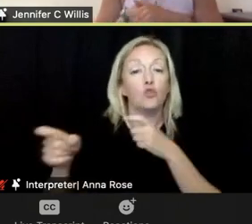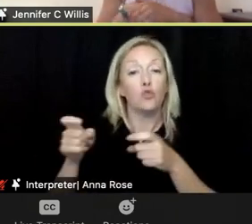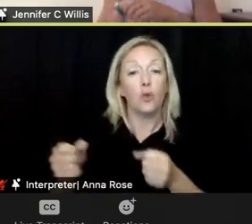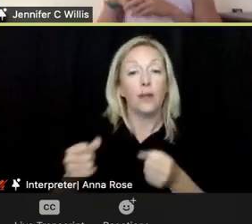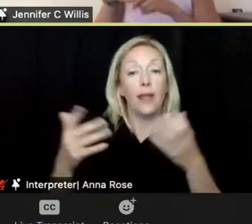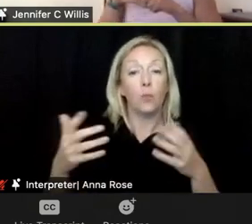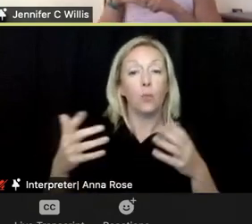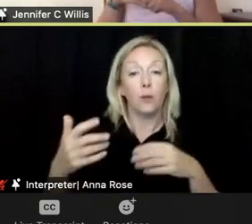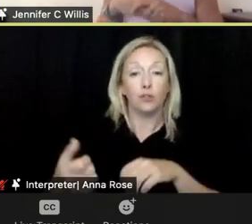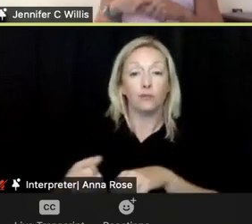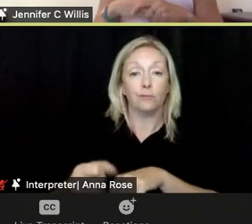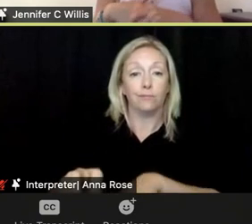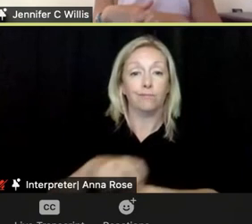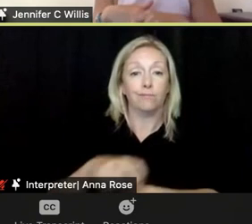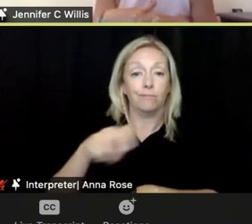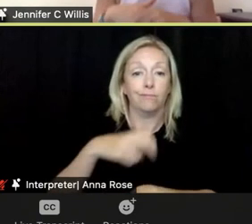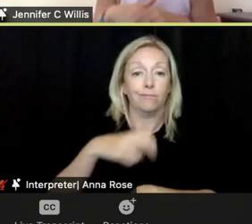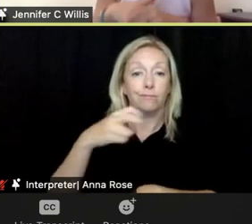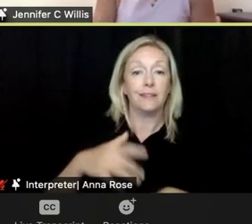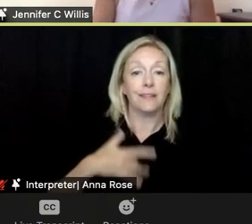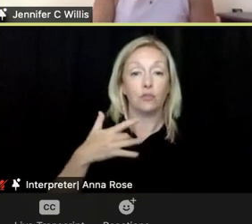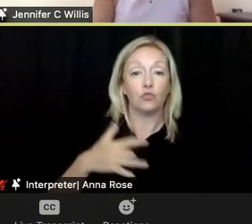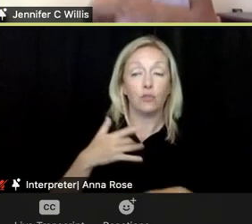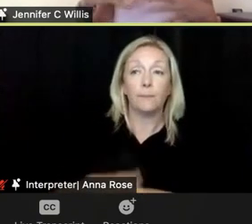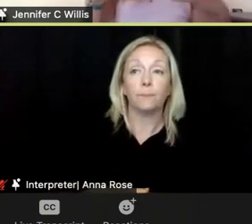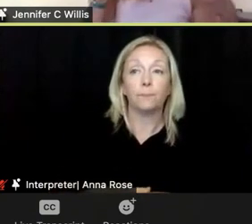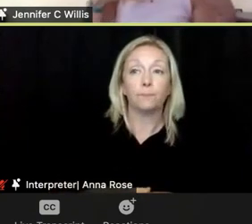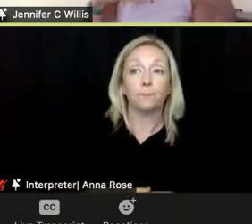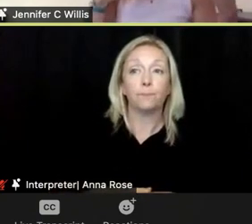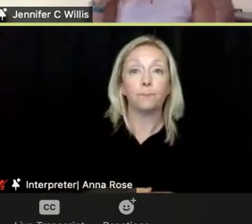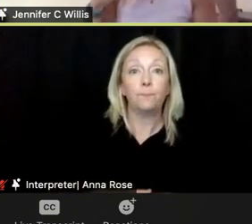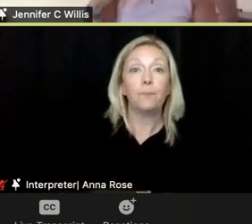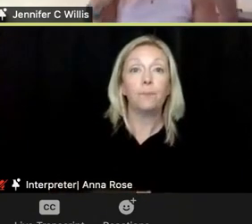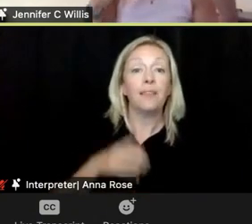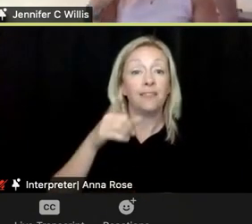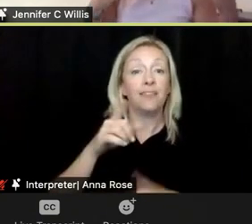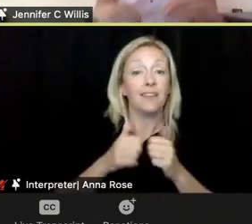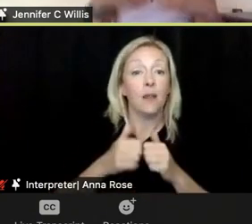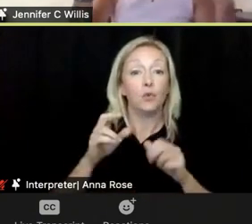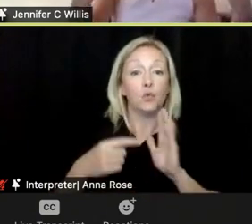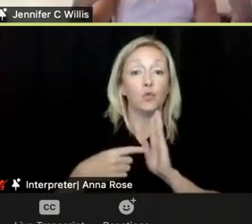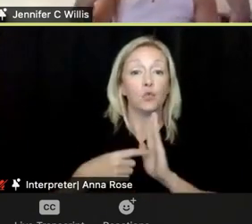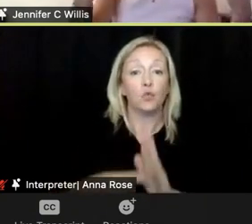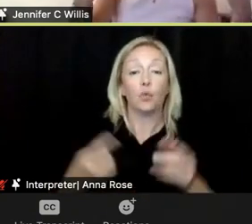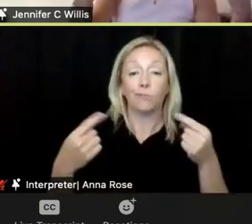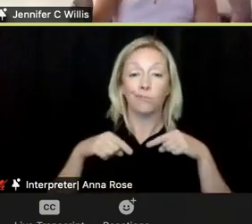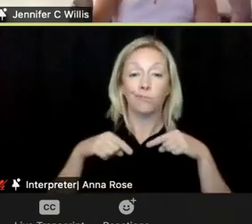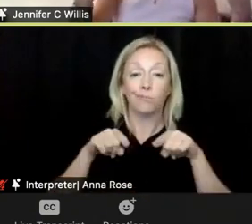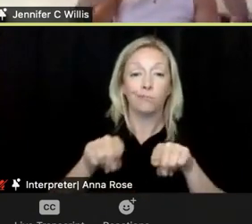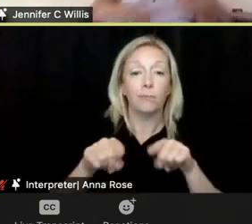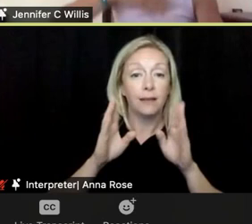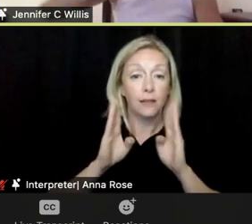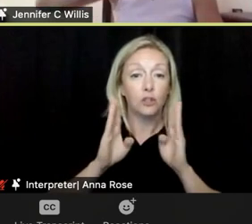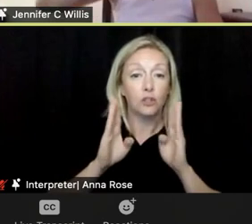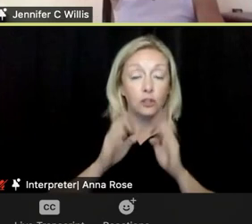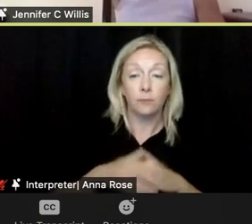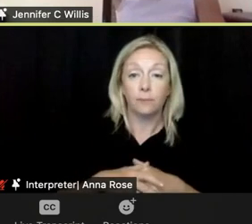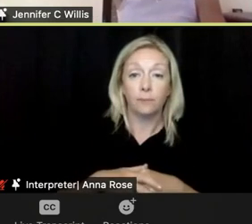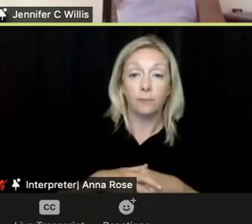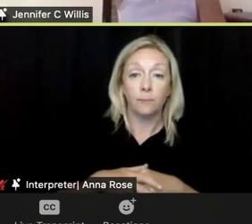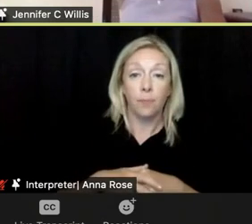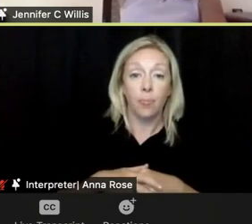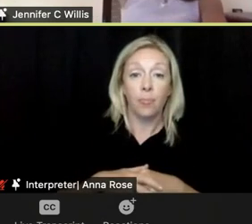handle. So this is how we provide joint attention to our deaf-blind students. With a student who has vision,